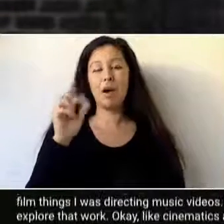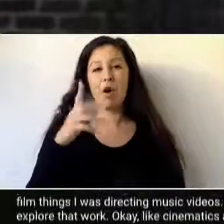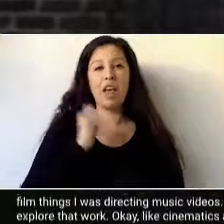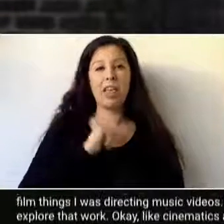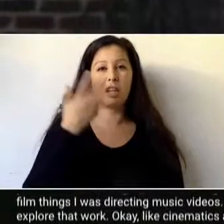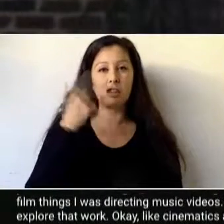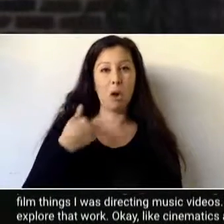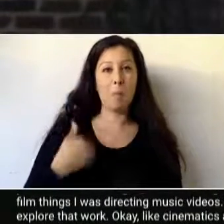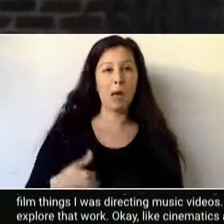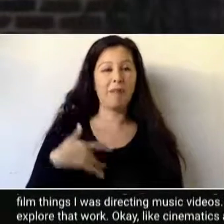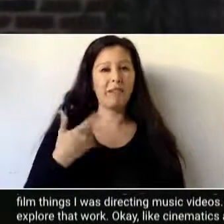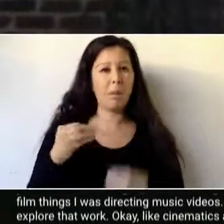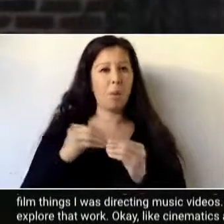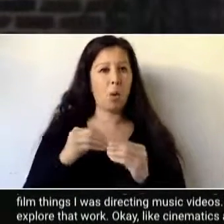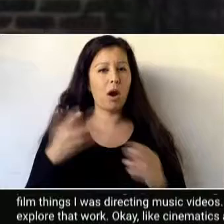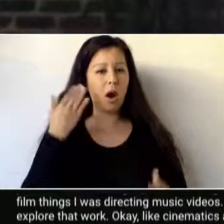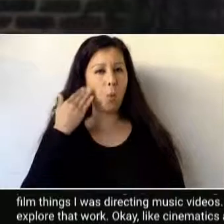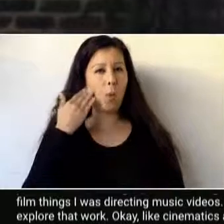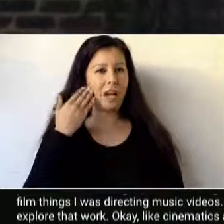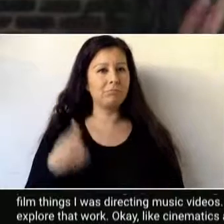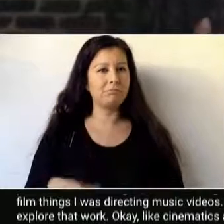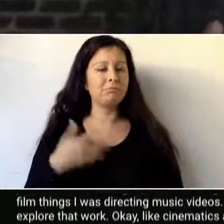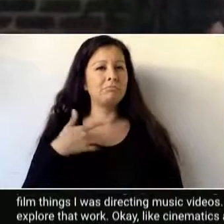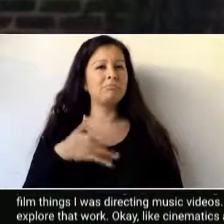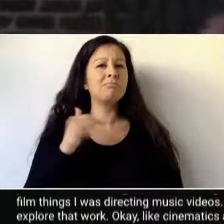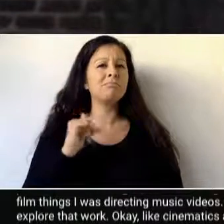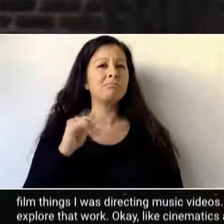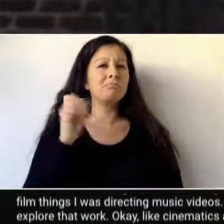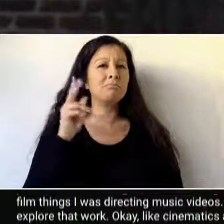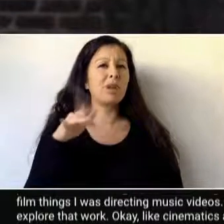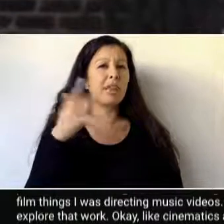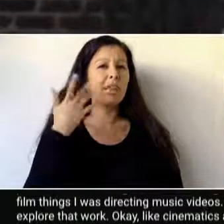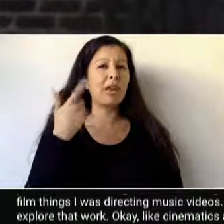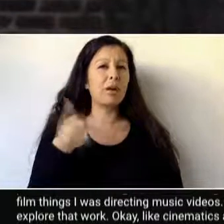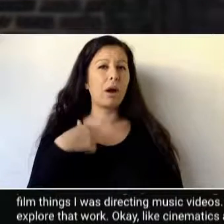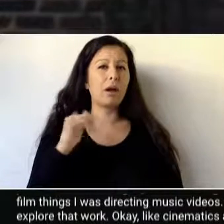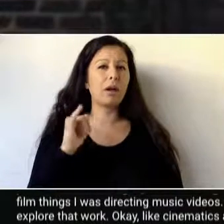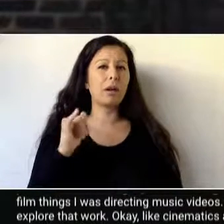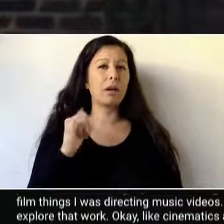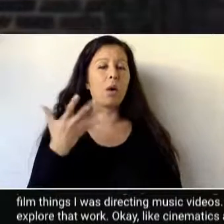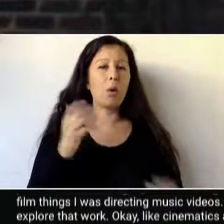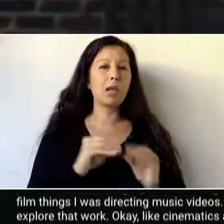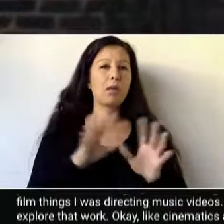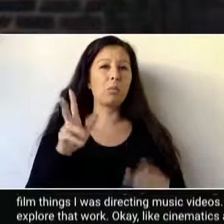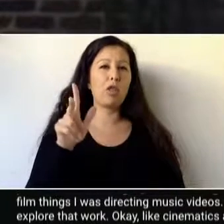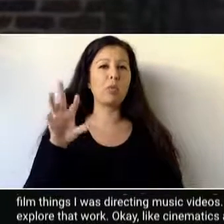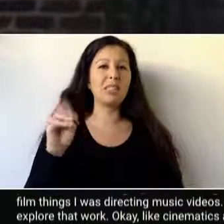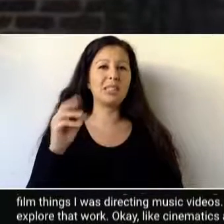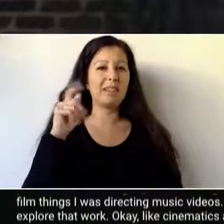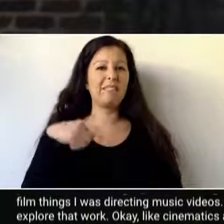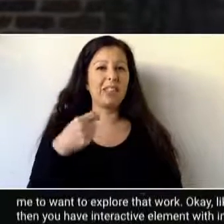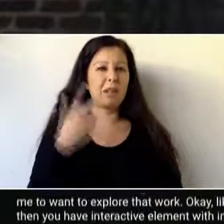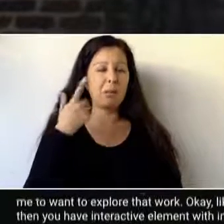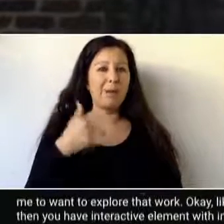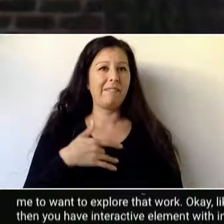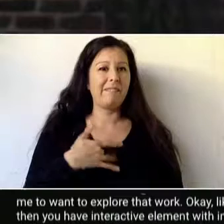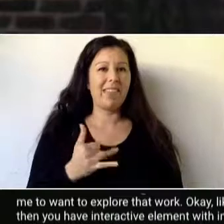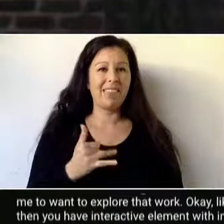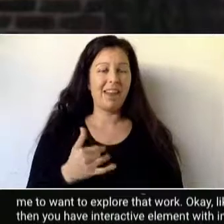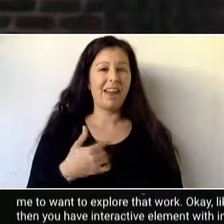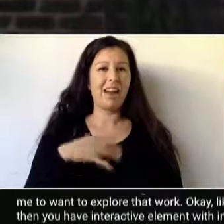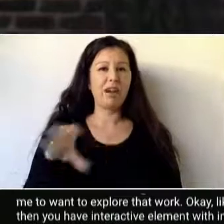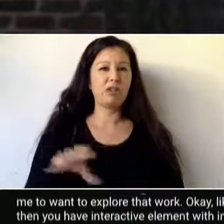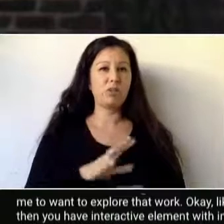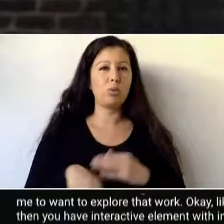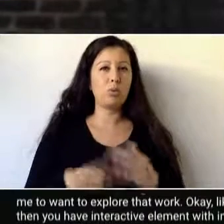your body a lot more. So I was like, okay, well, that's why I was like wanted to explore the 360 video stuff, because it just felt like I was doing